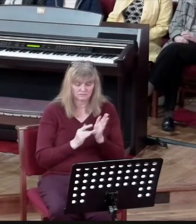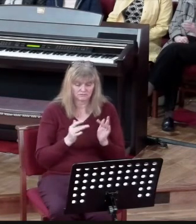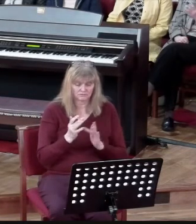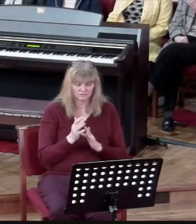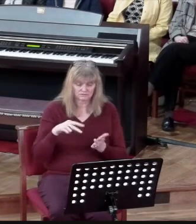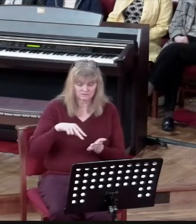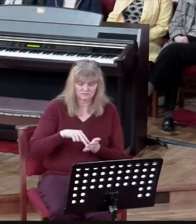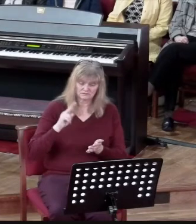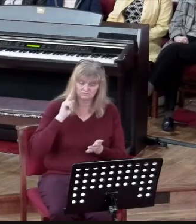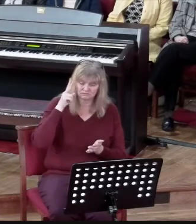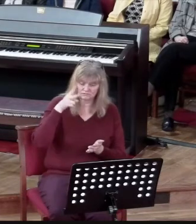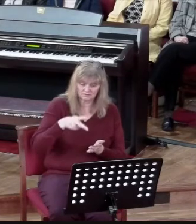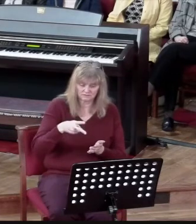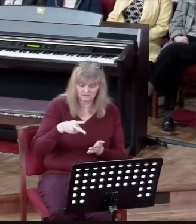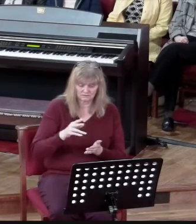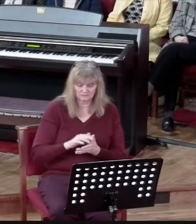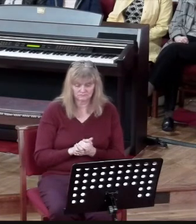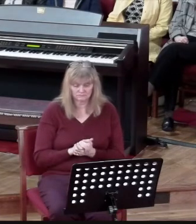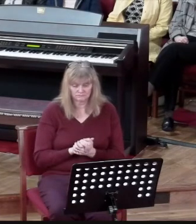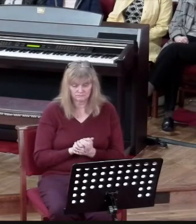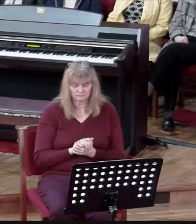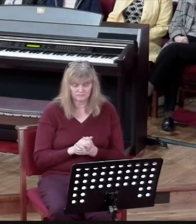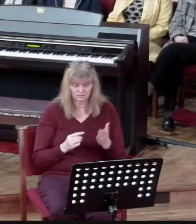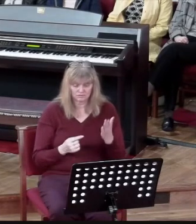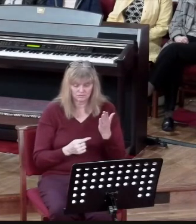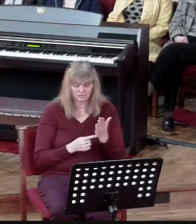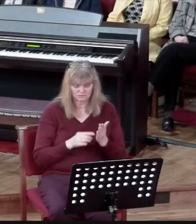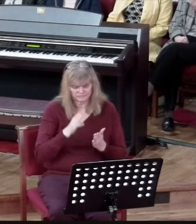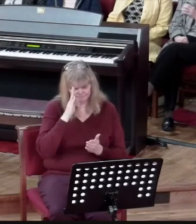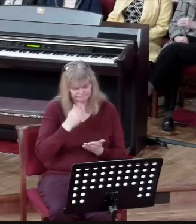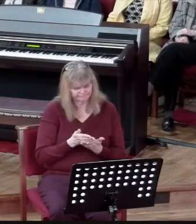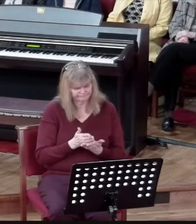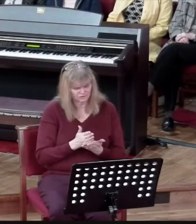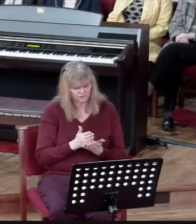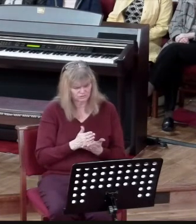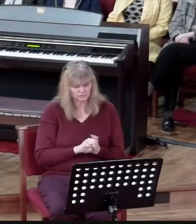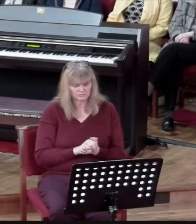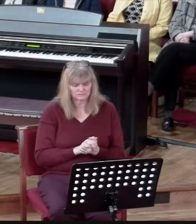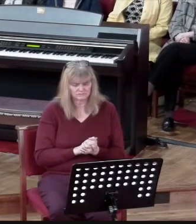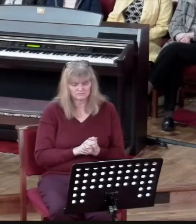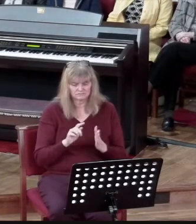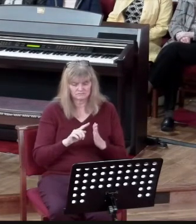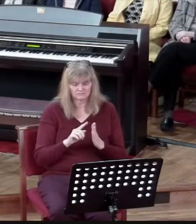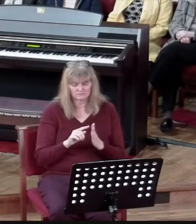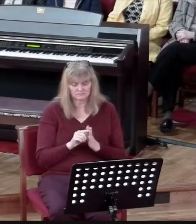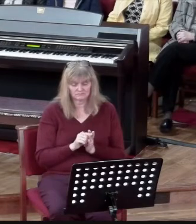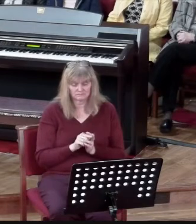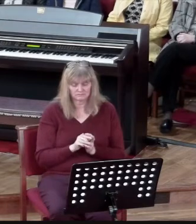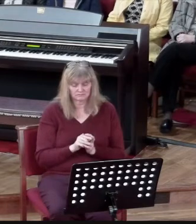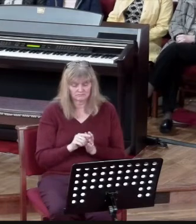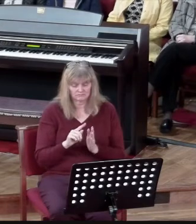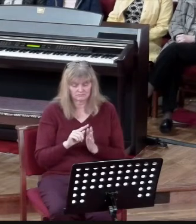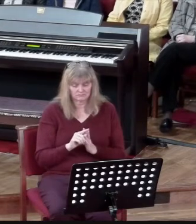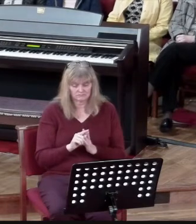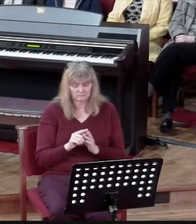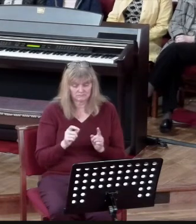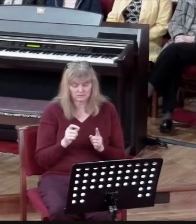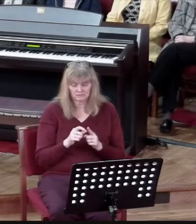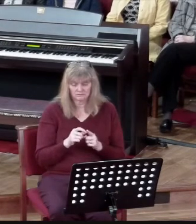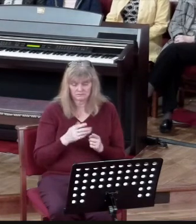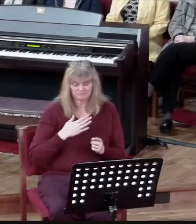Nathanael, in whom it says there was no guile. Nathanael was from Cana. Jesus was from Nazareth, and it's like